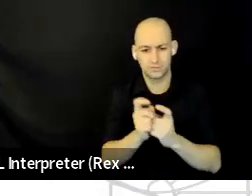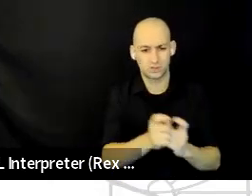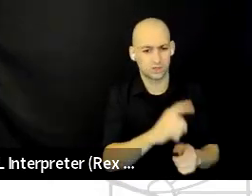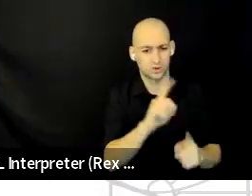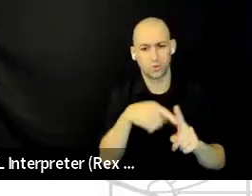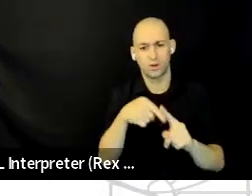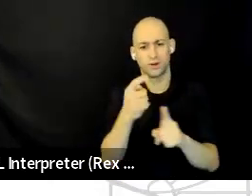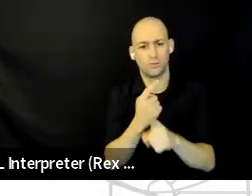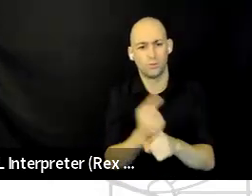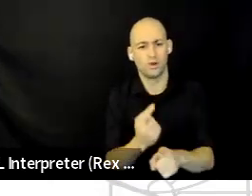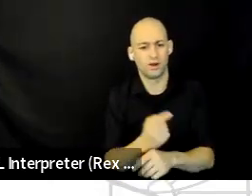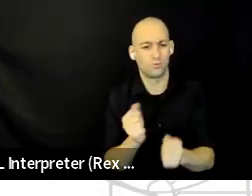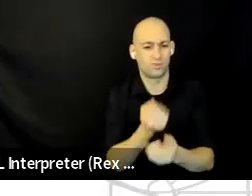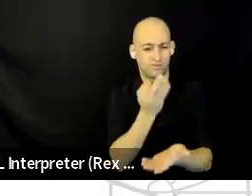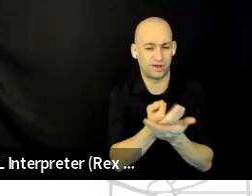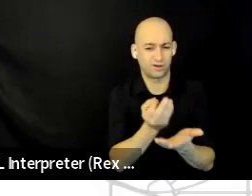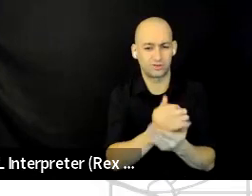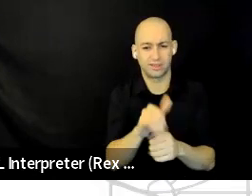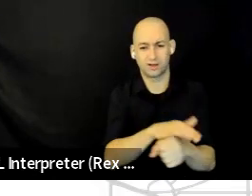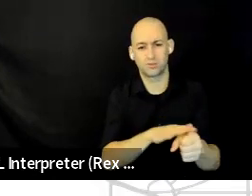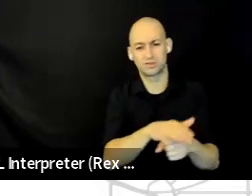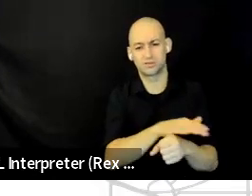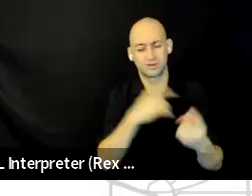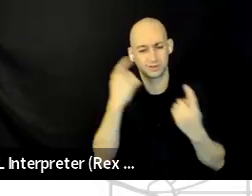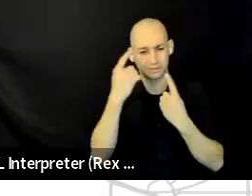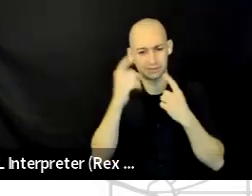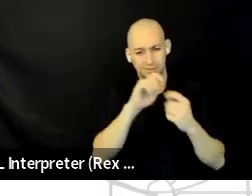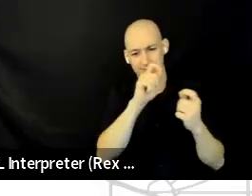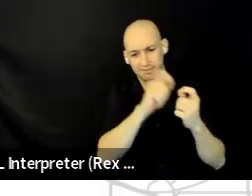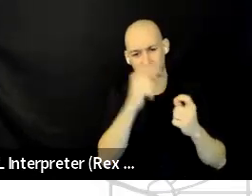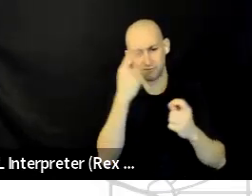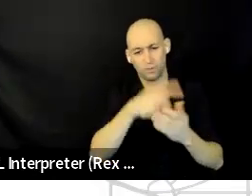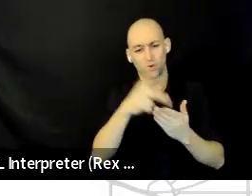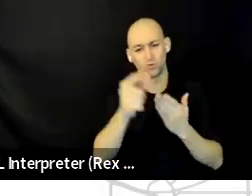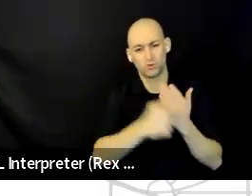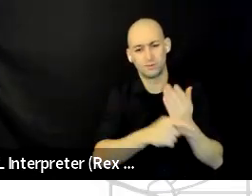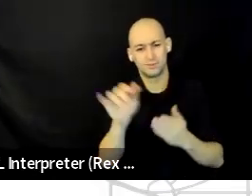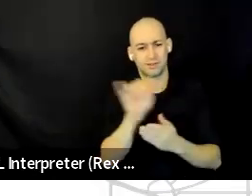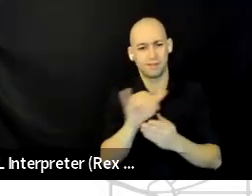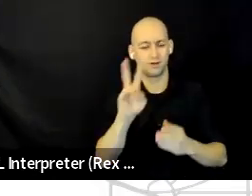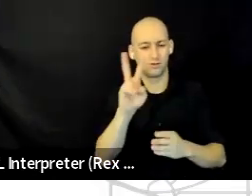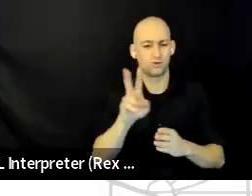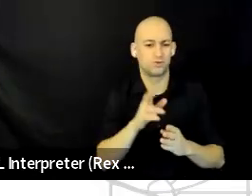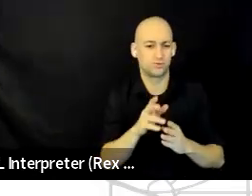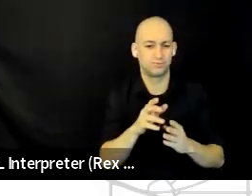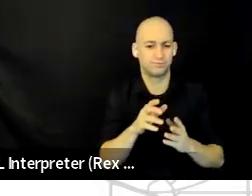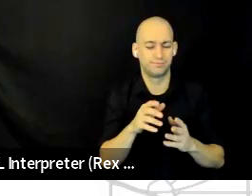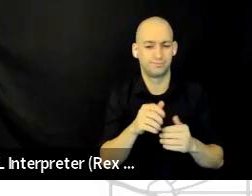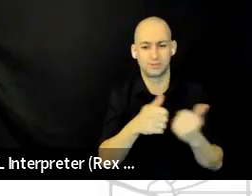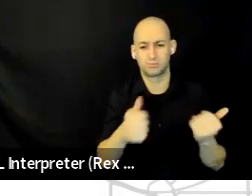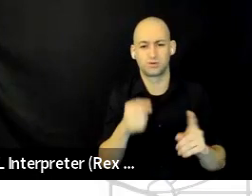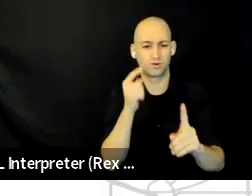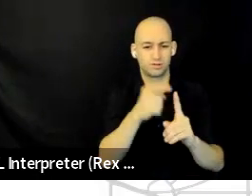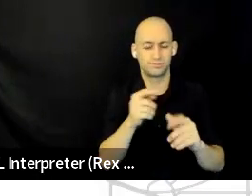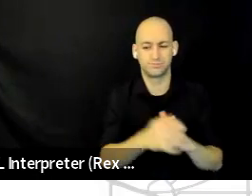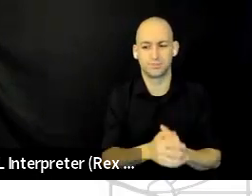certain factors such as regional considerations specific to programs such as the TSIP targets. The